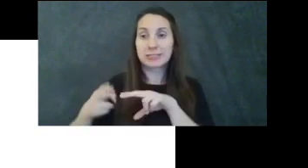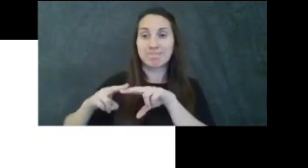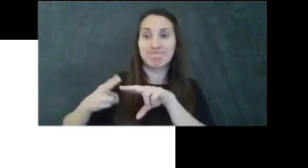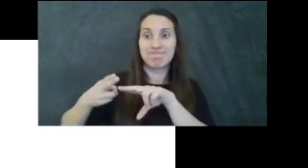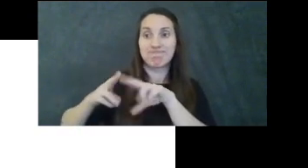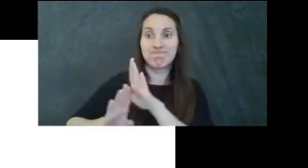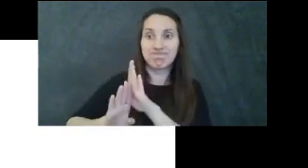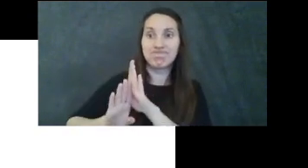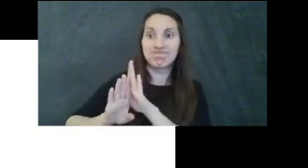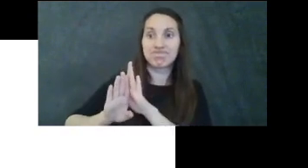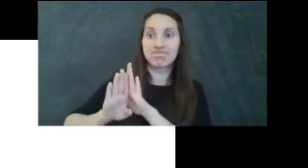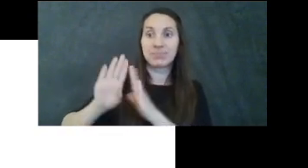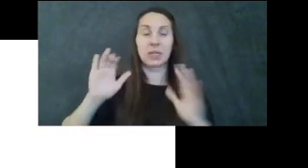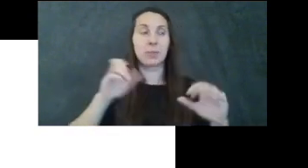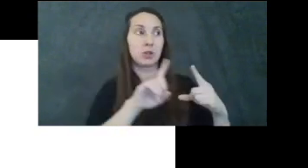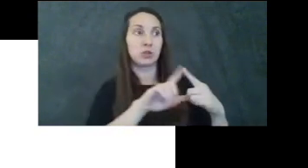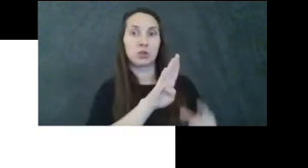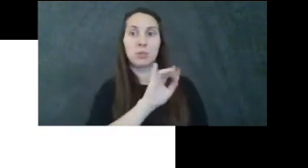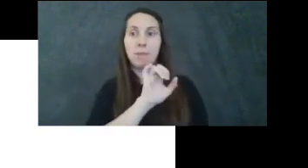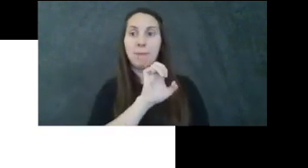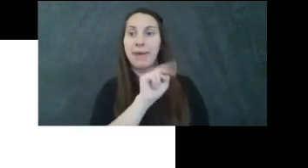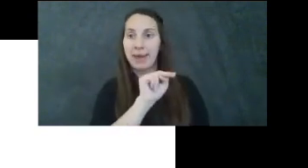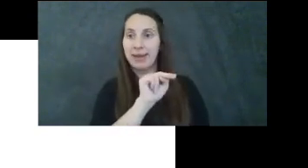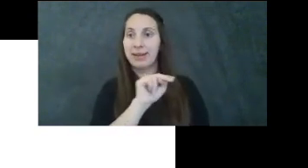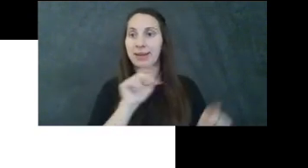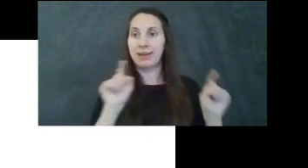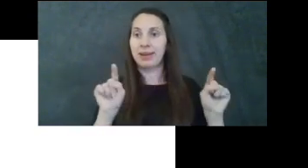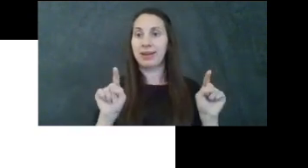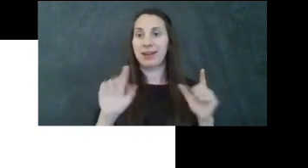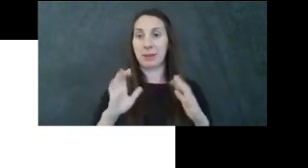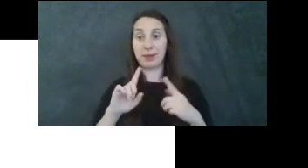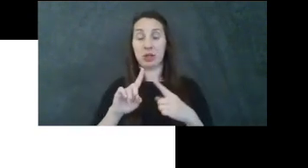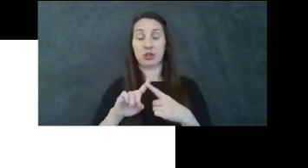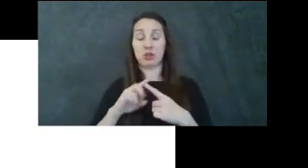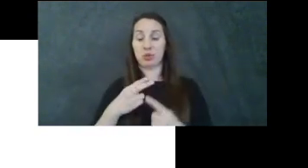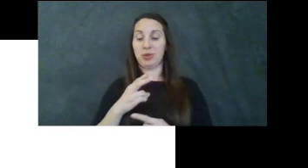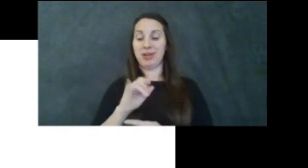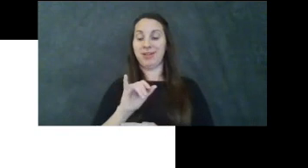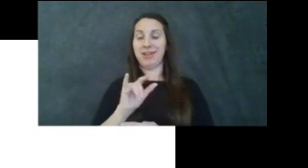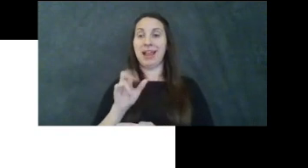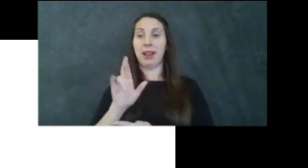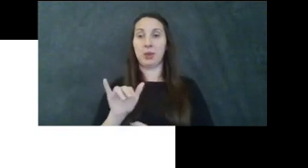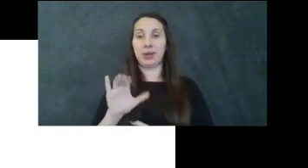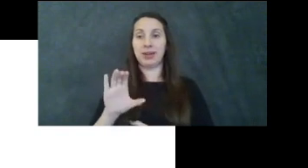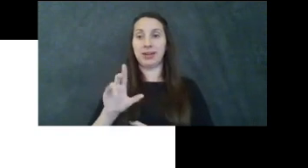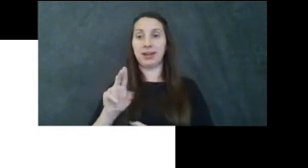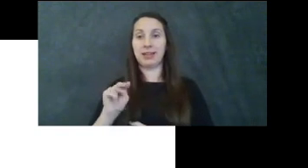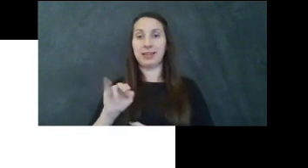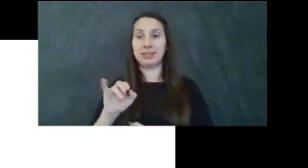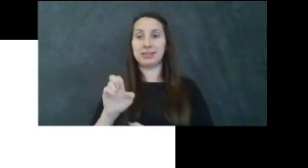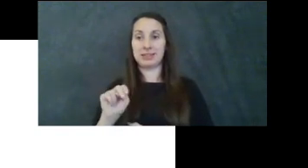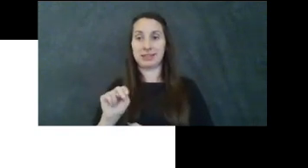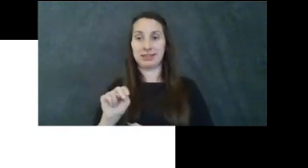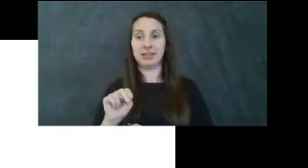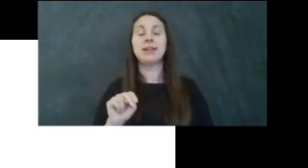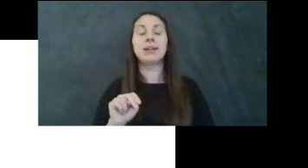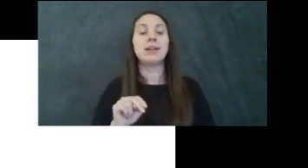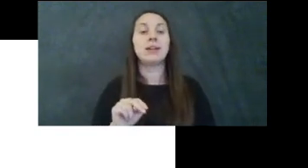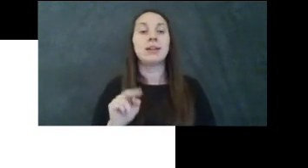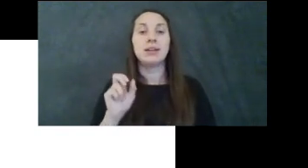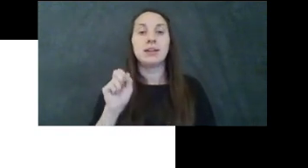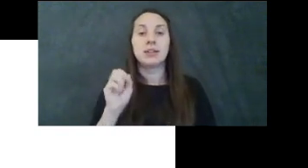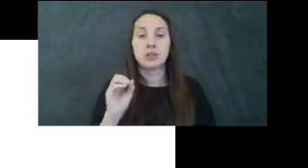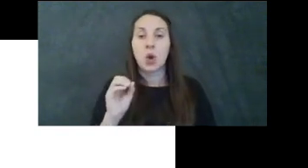supporters compared to Hillary Clinton. But we know in terms of the vote, we have a very strong margin